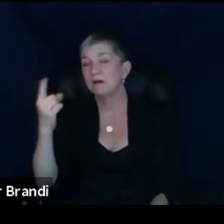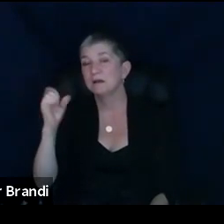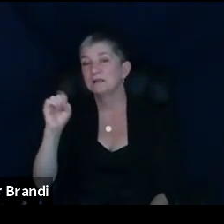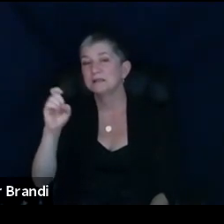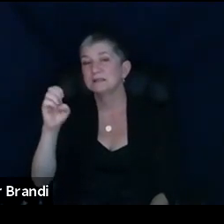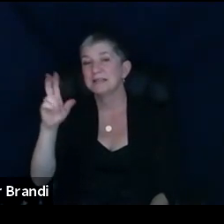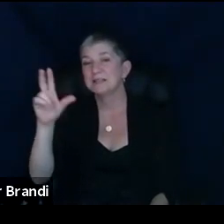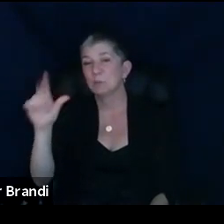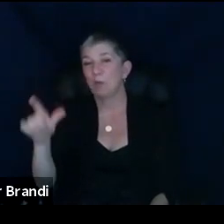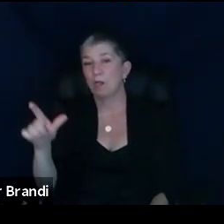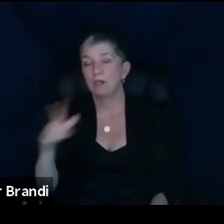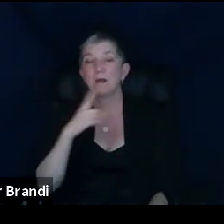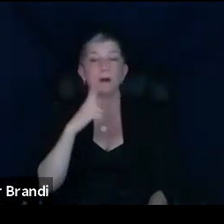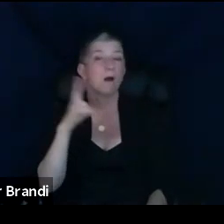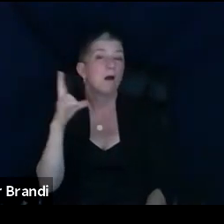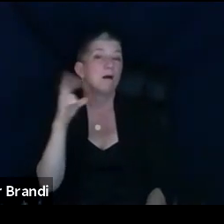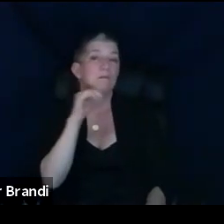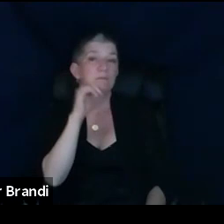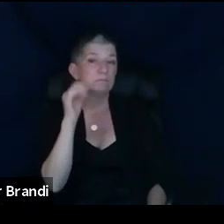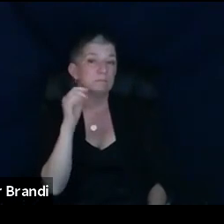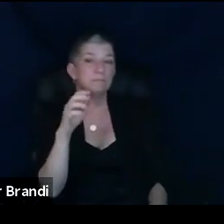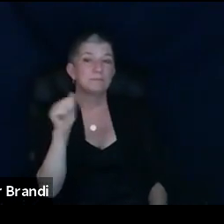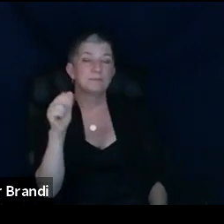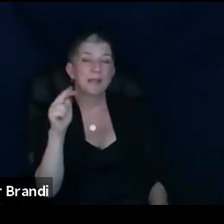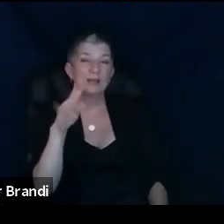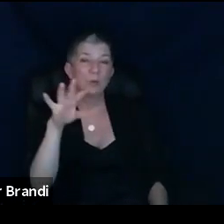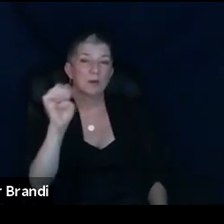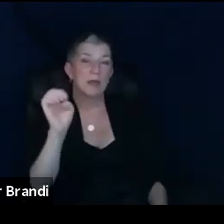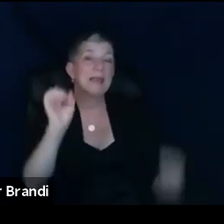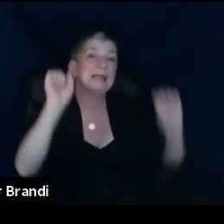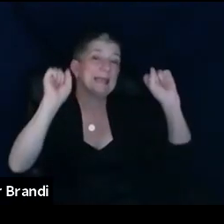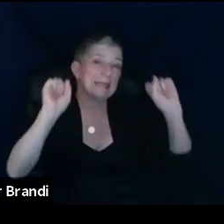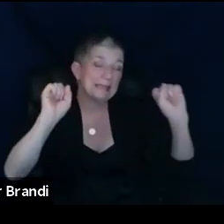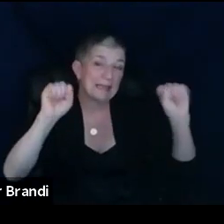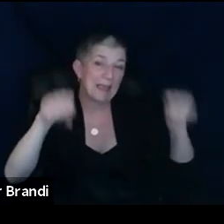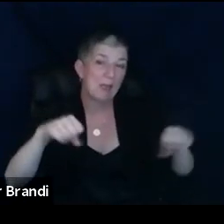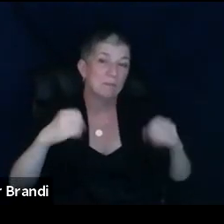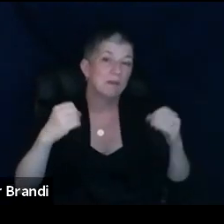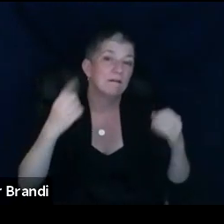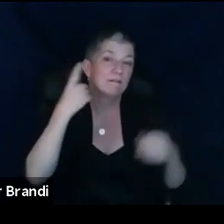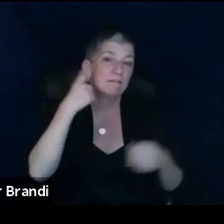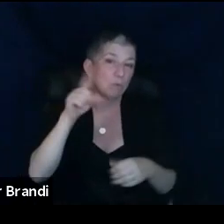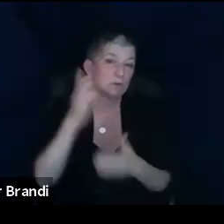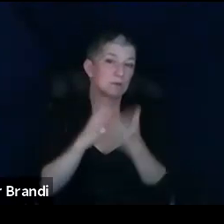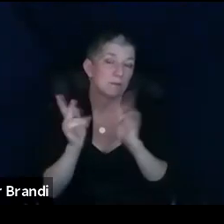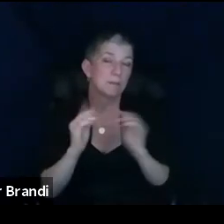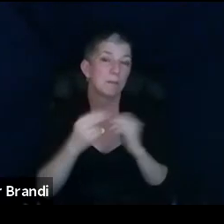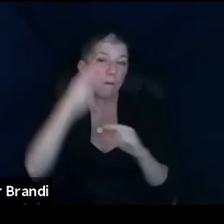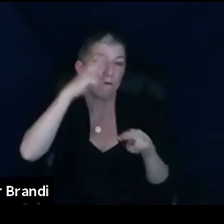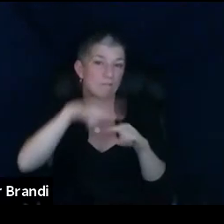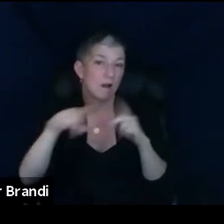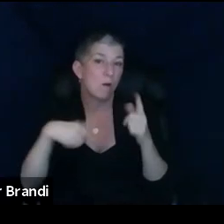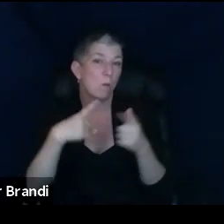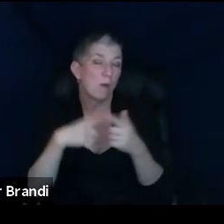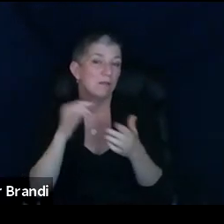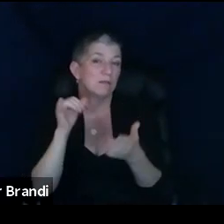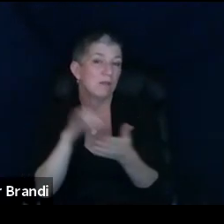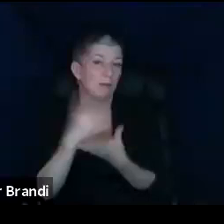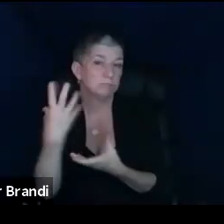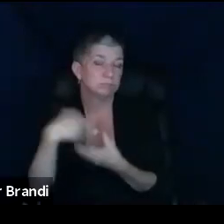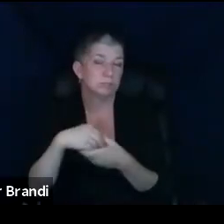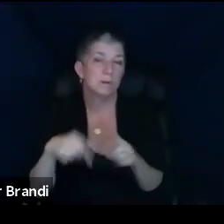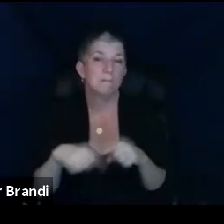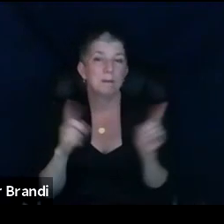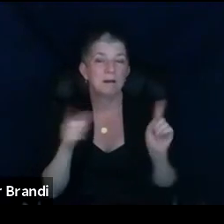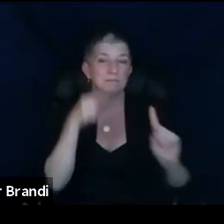Absolutely not. It can be. It's arguably for some people a lot more fun when it is, but it's not inherently in